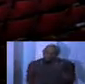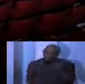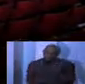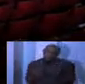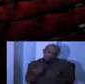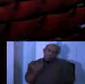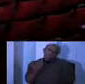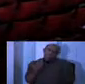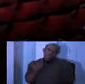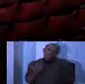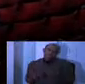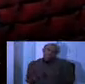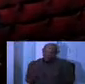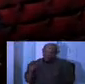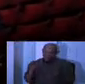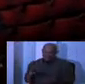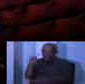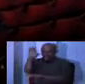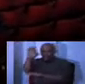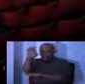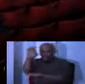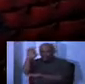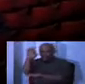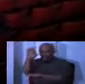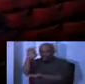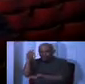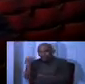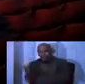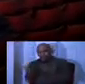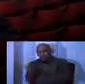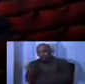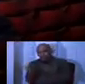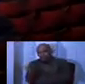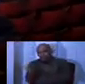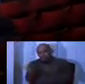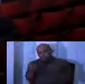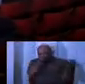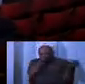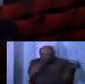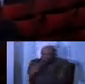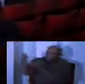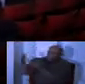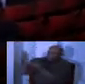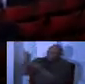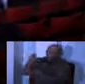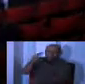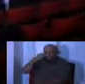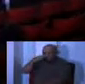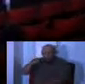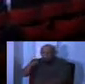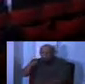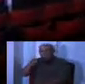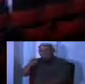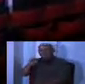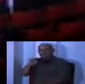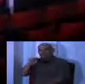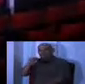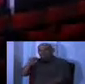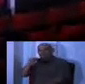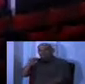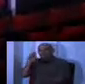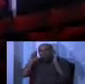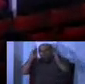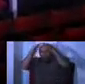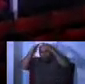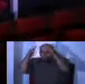perhaps, this sermon this evening might find its way to the Vatican and might find its way to the Pope's doors,